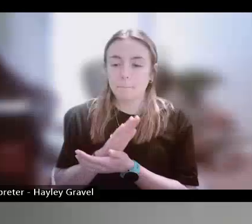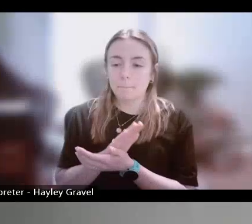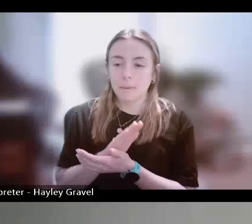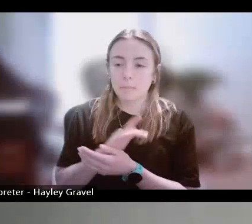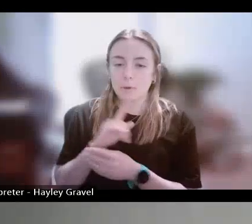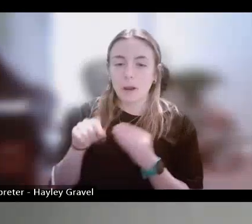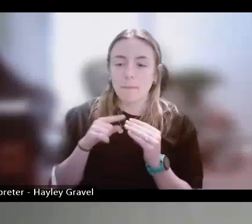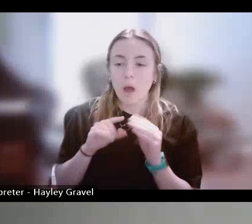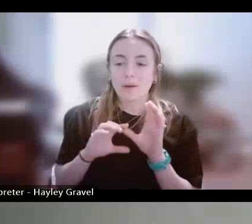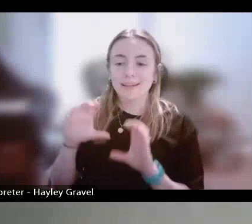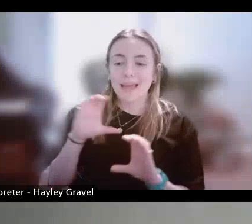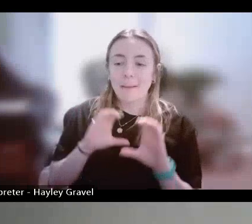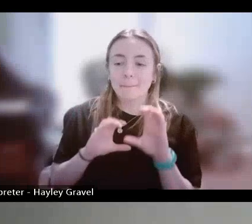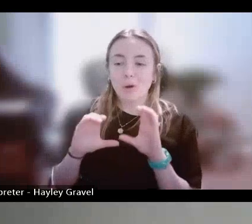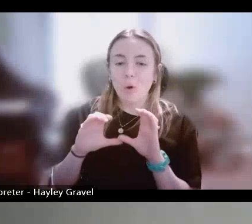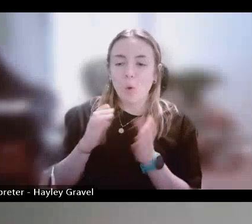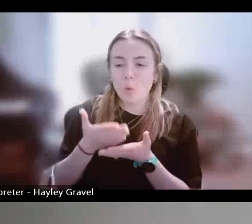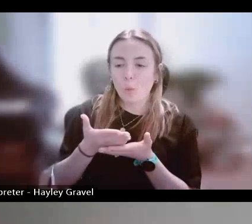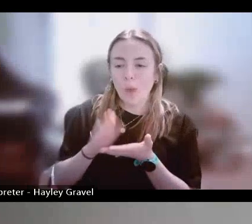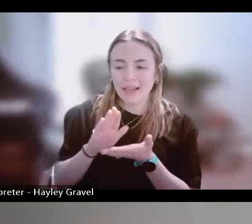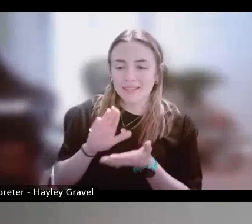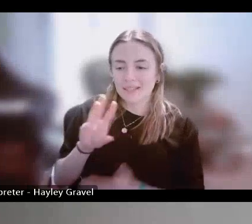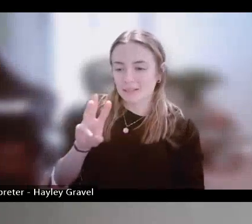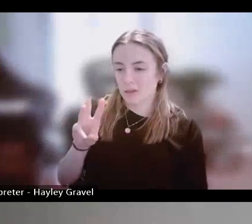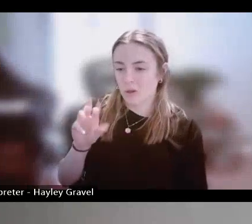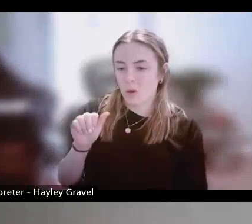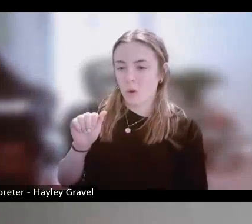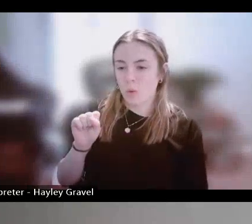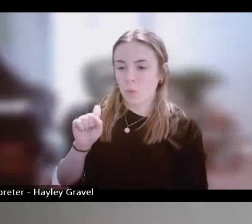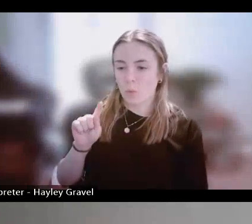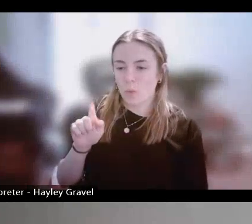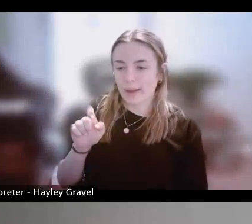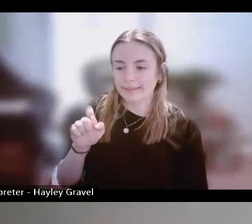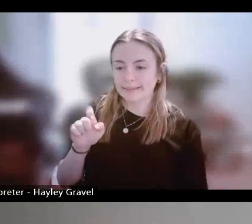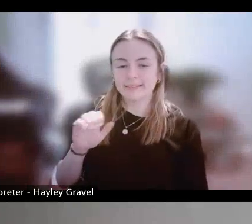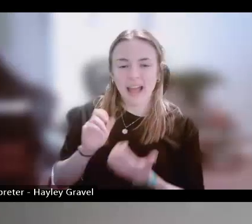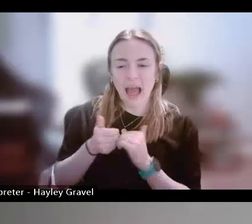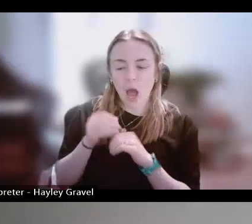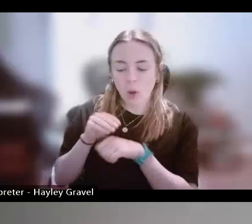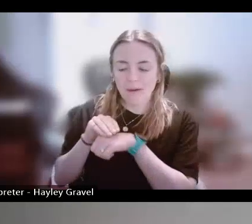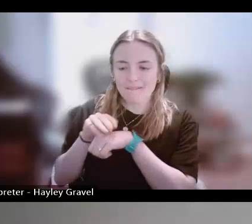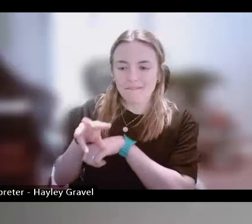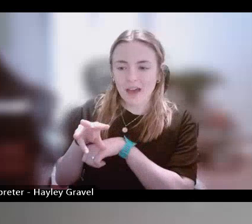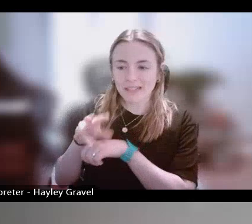chemical waste and how it affects the environment and in turn humans and biology.